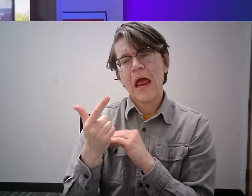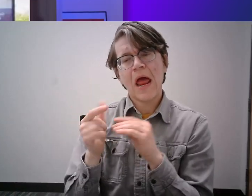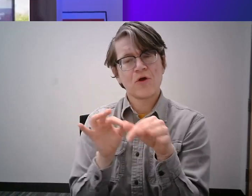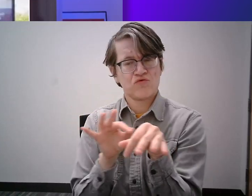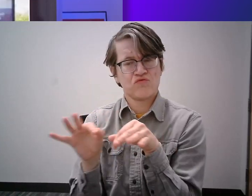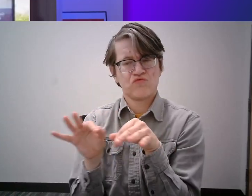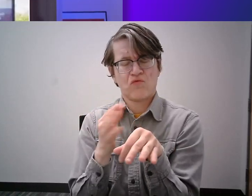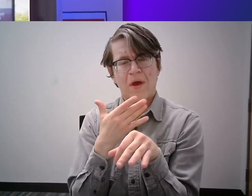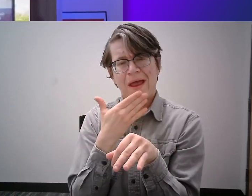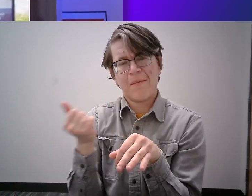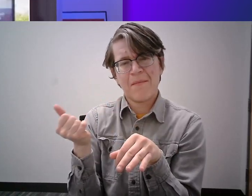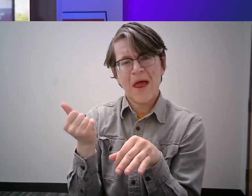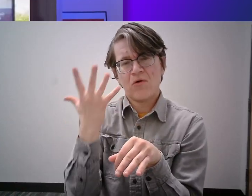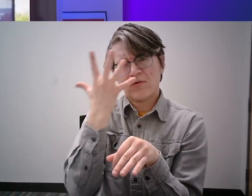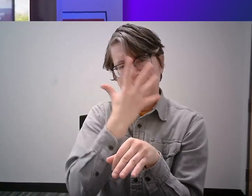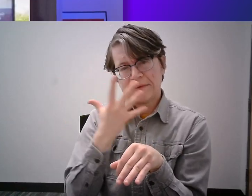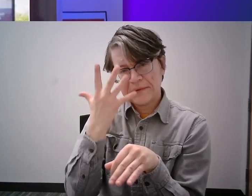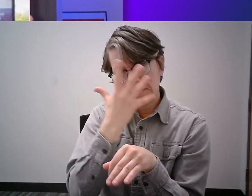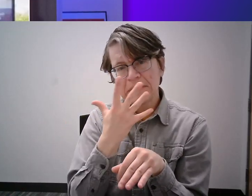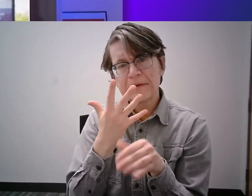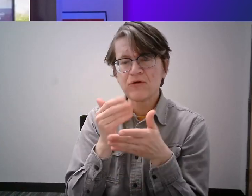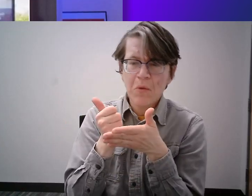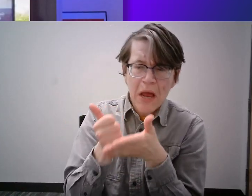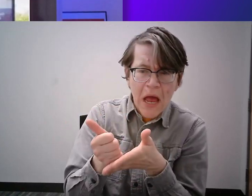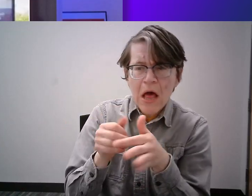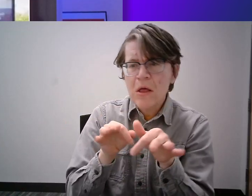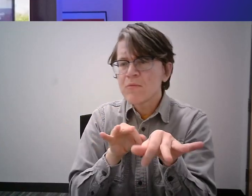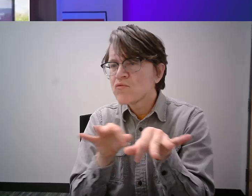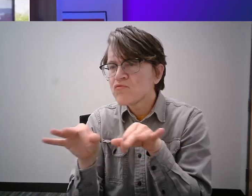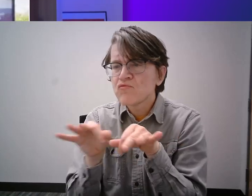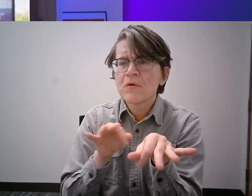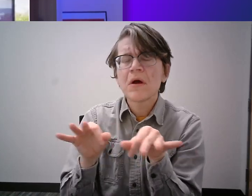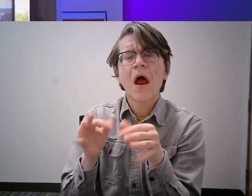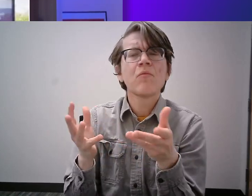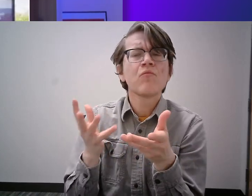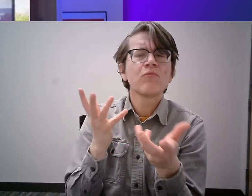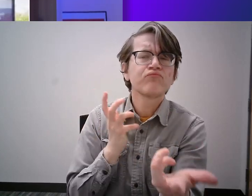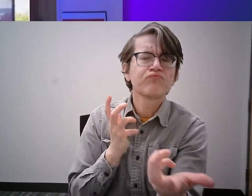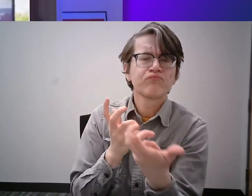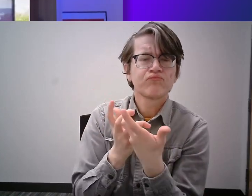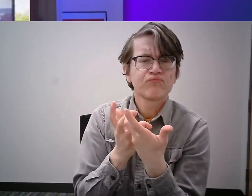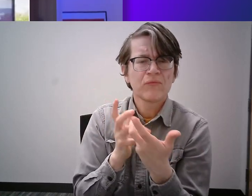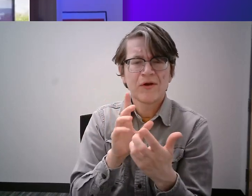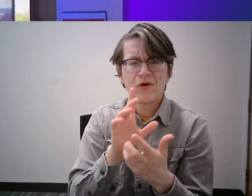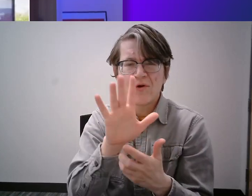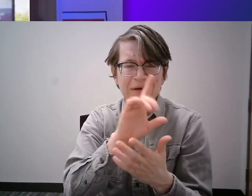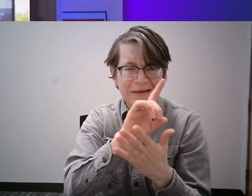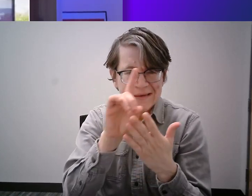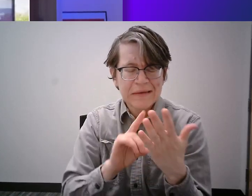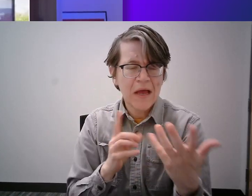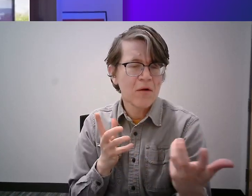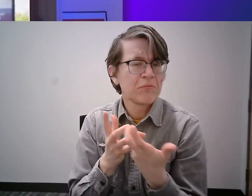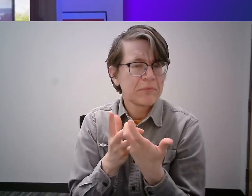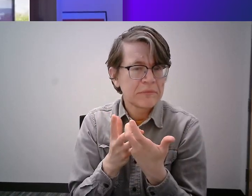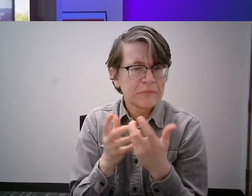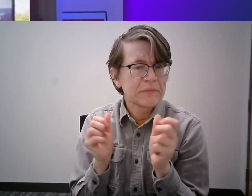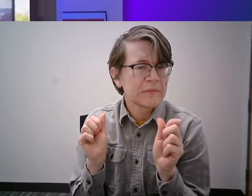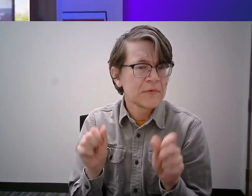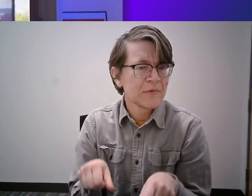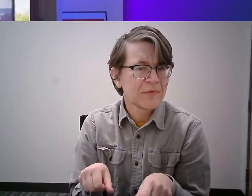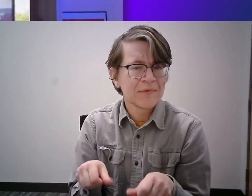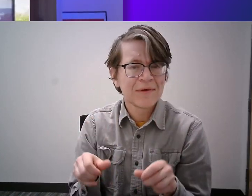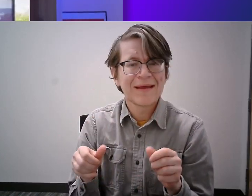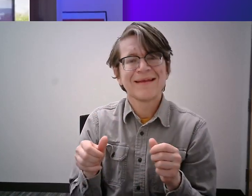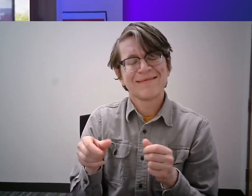to describe what you're looking for, what you want, what interests you, and what fits to your project, doesn't it? There's so much more to say about the